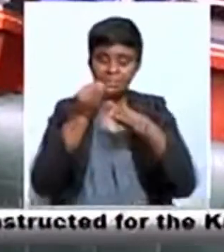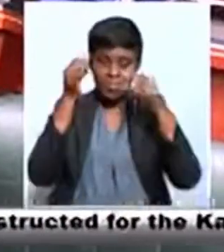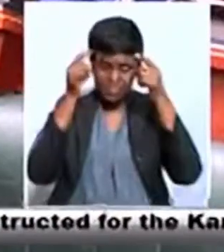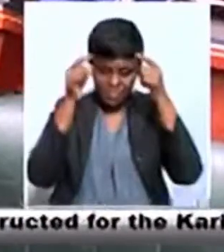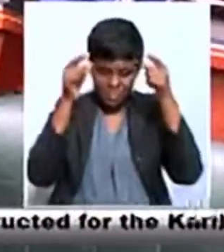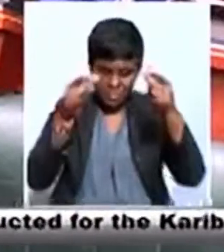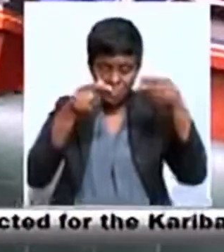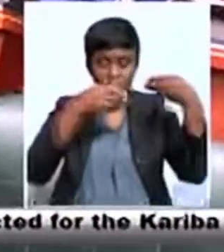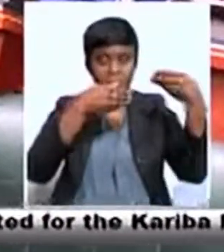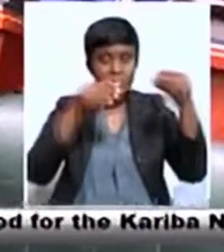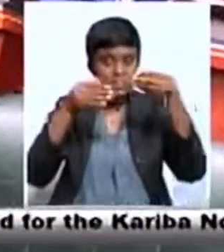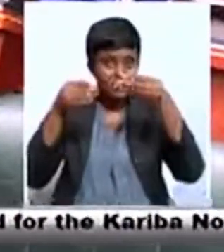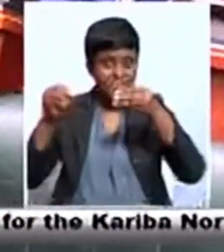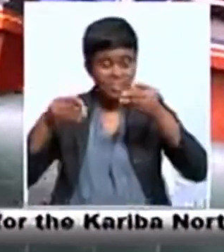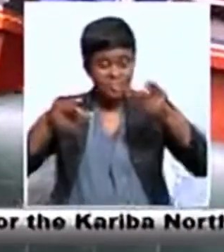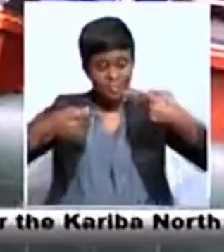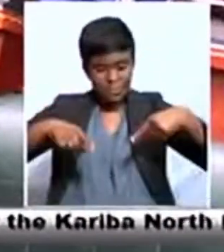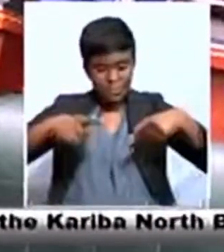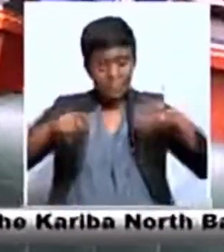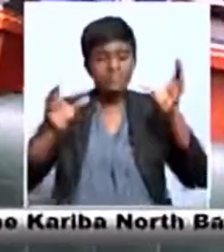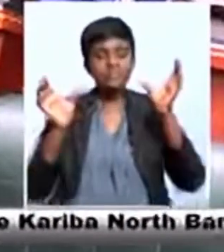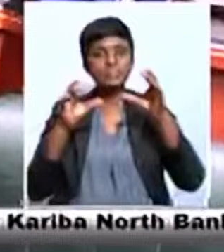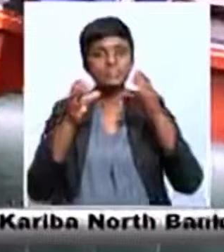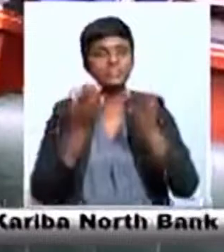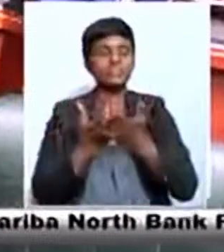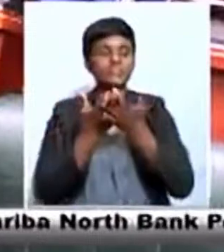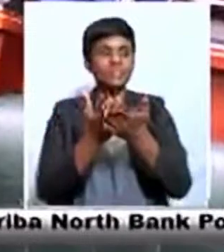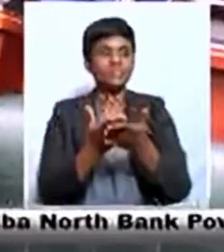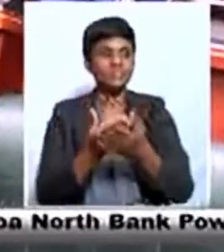to the local council.